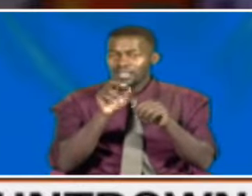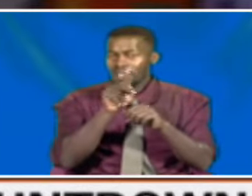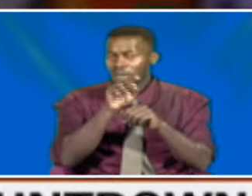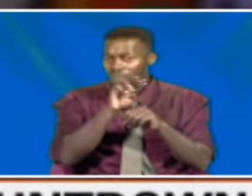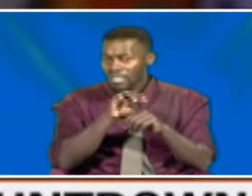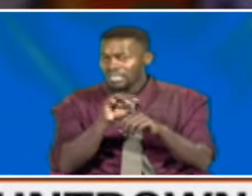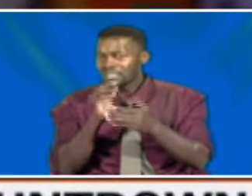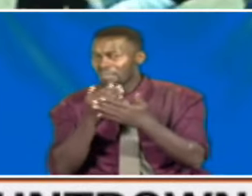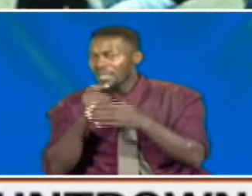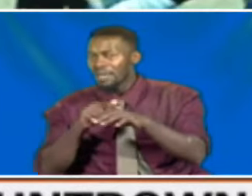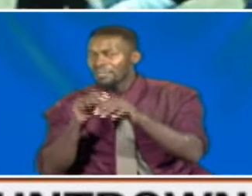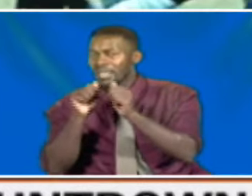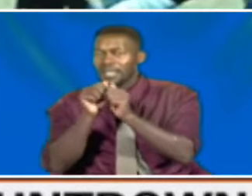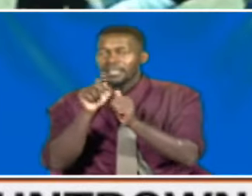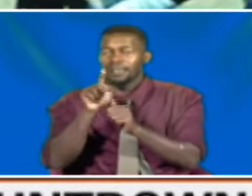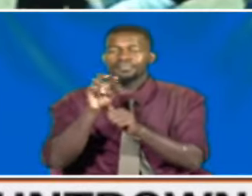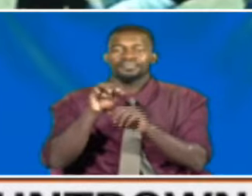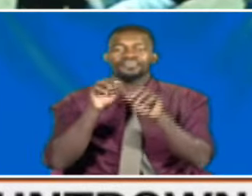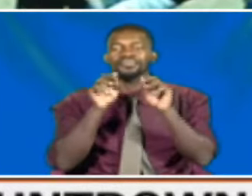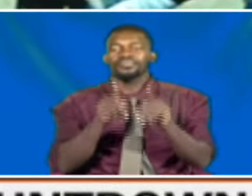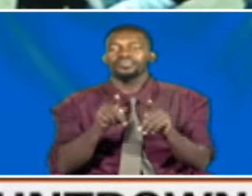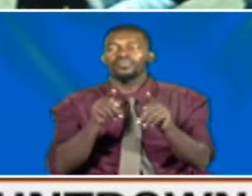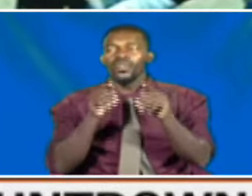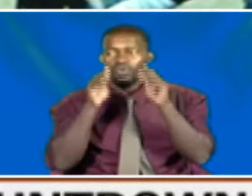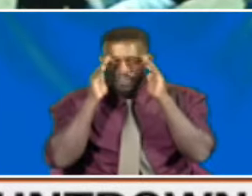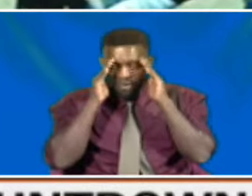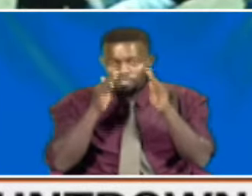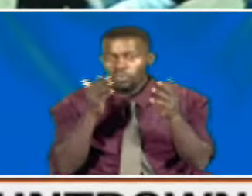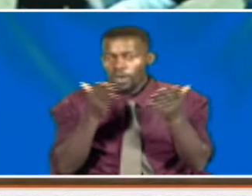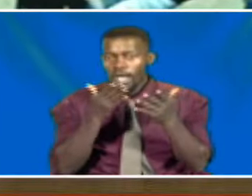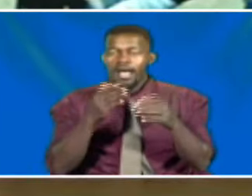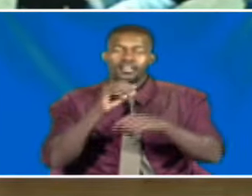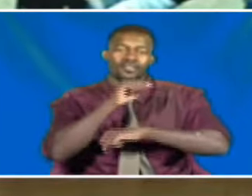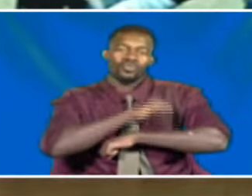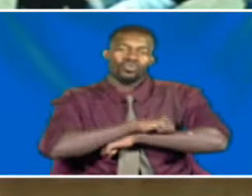speed work, Patrick. Let's now move to some school games action.